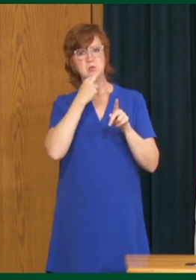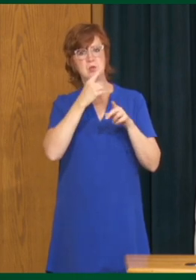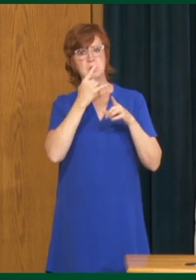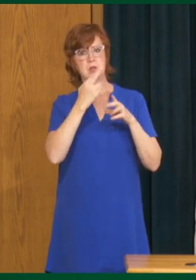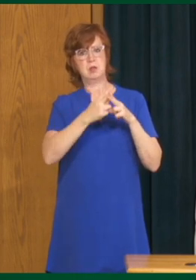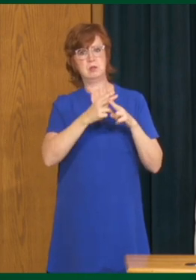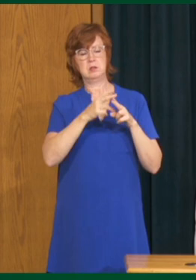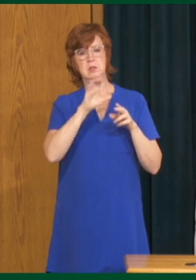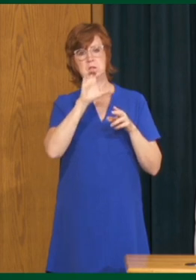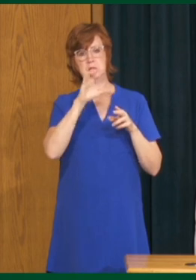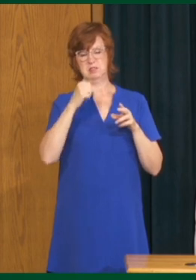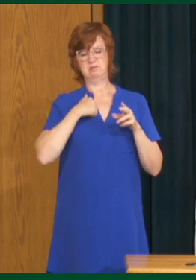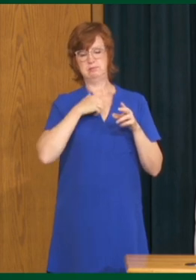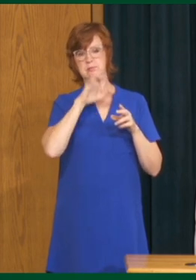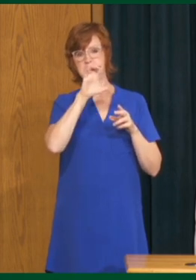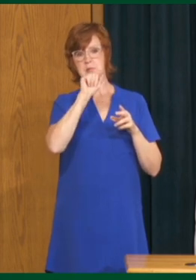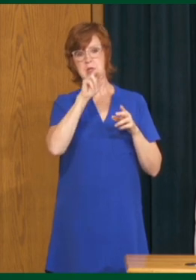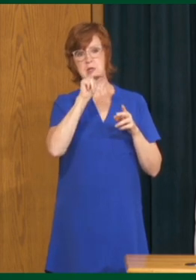that's my first question.